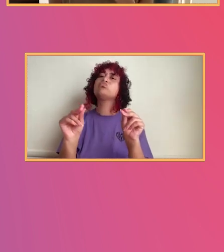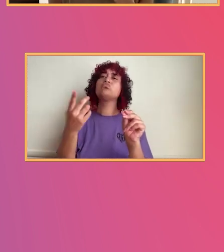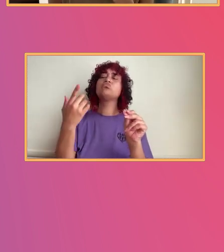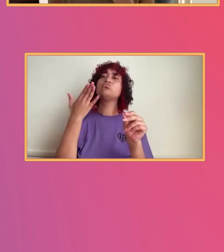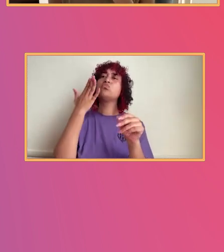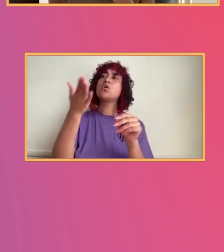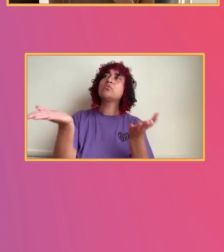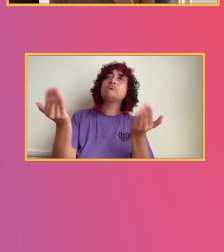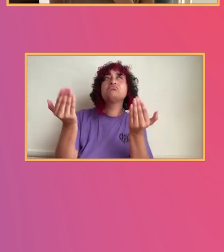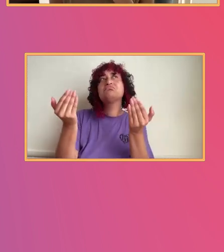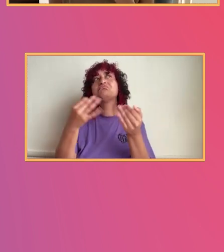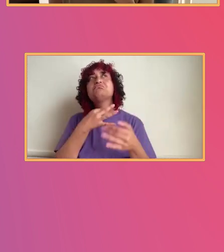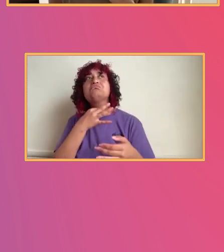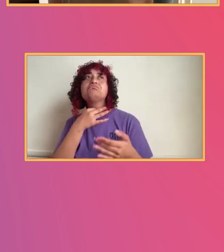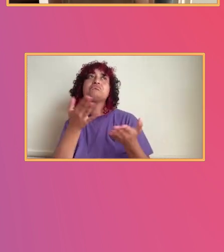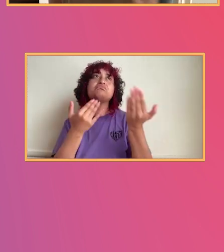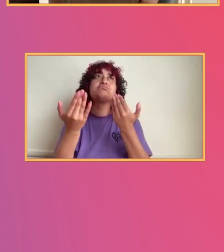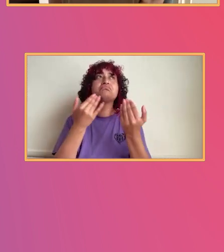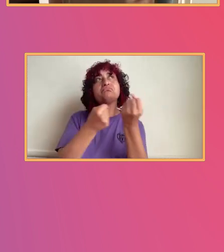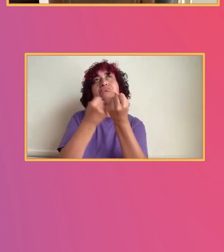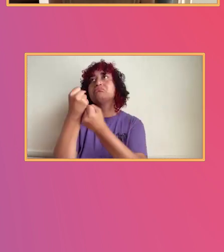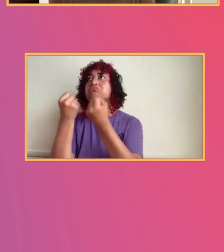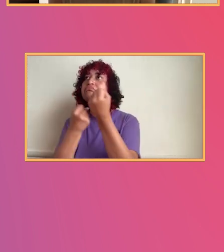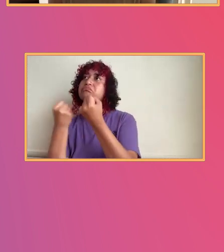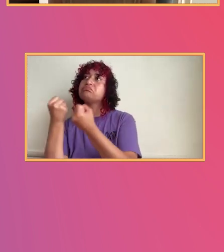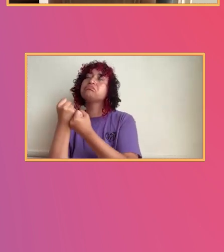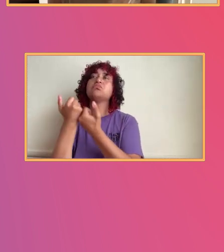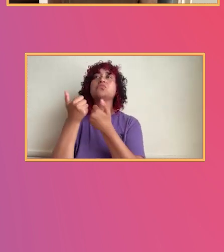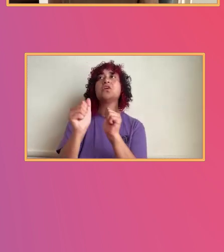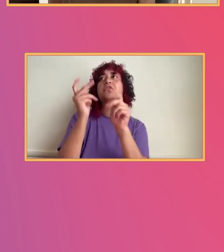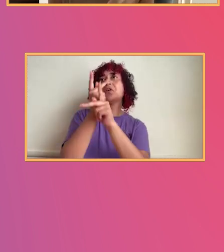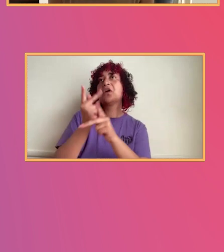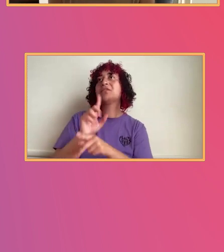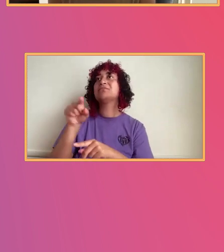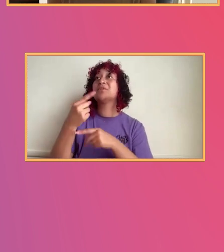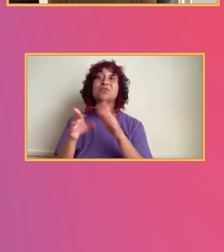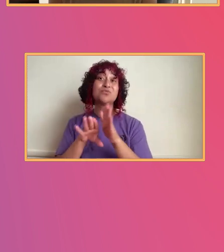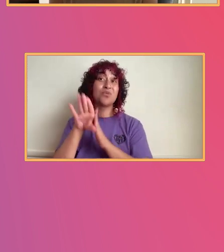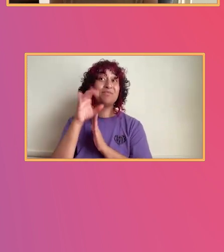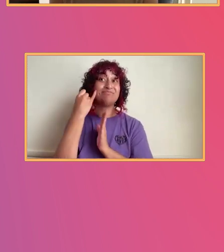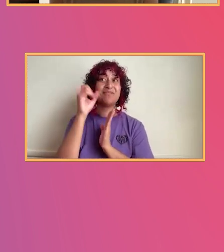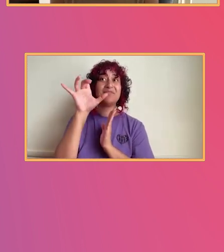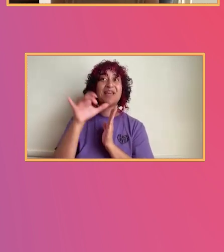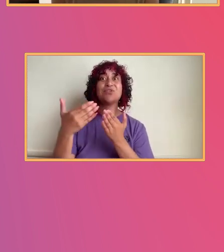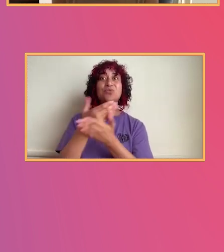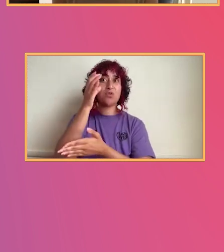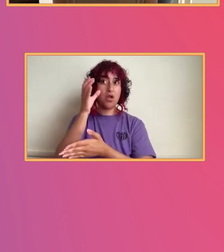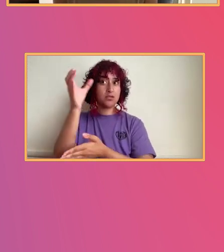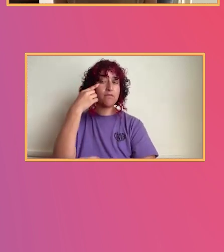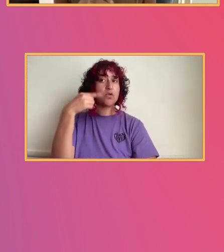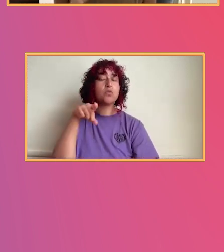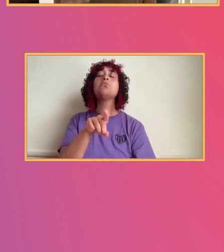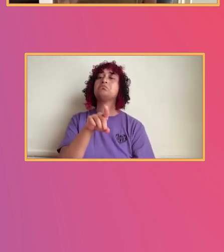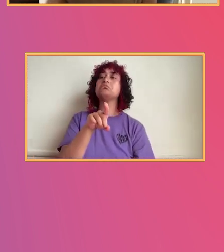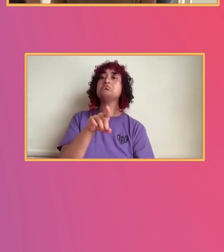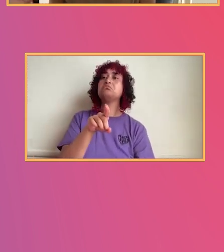call on one another to be the midwife of somebody's growth. If that is a new concept for you, I invite you to check